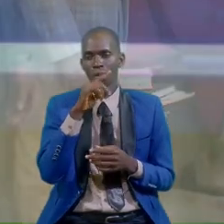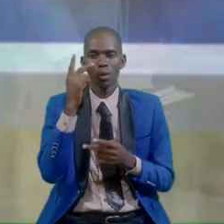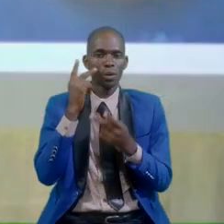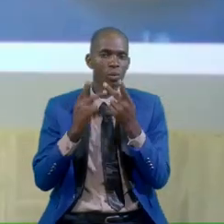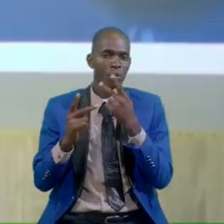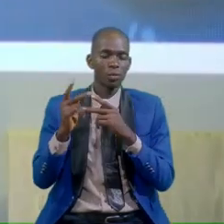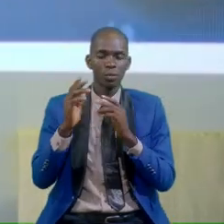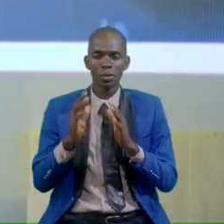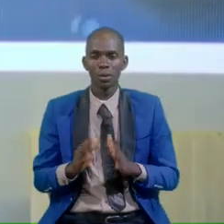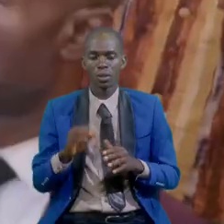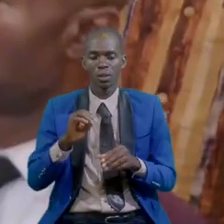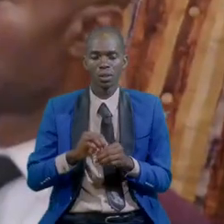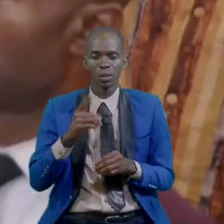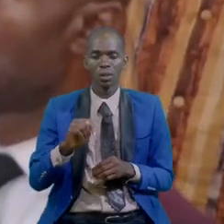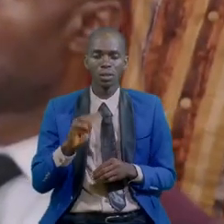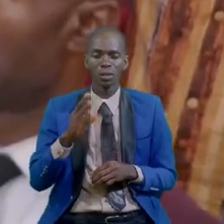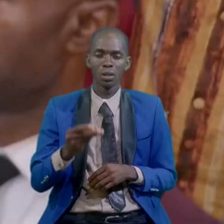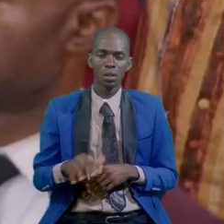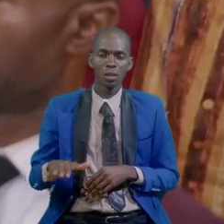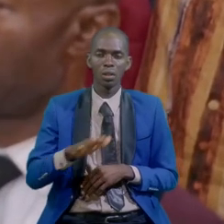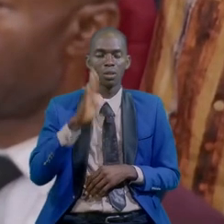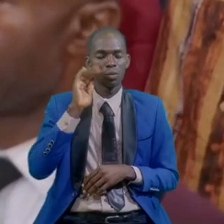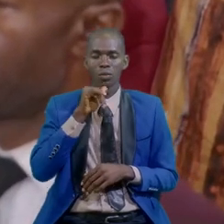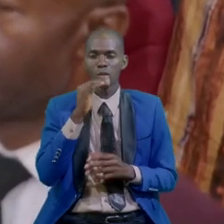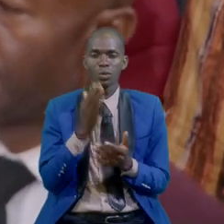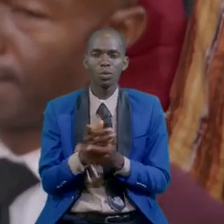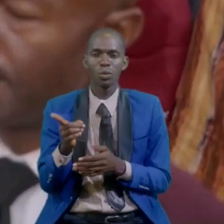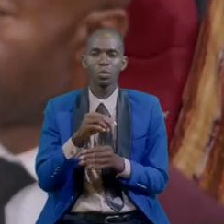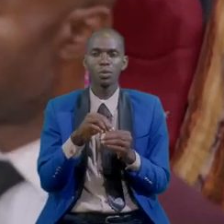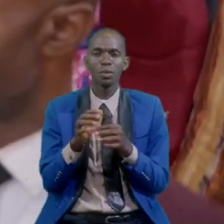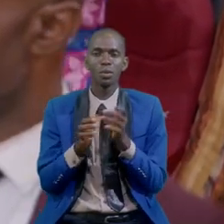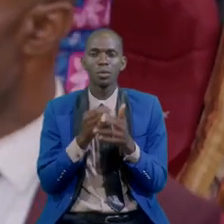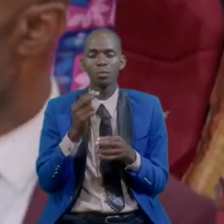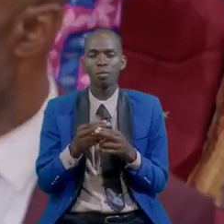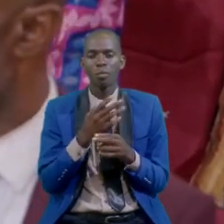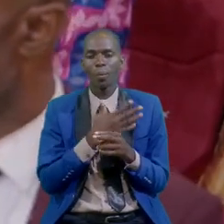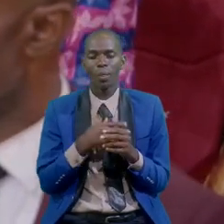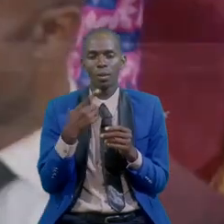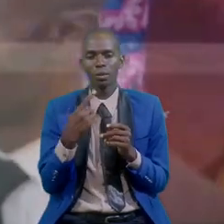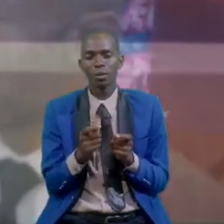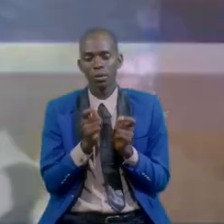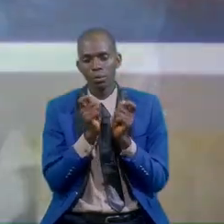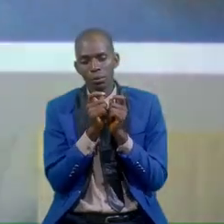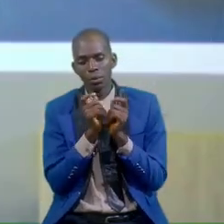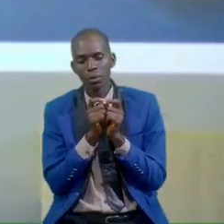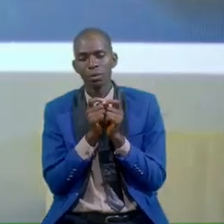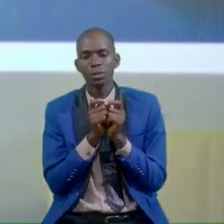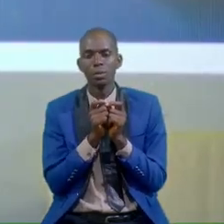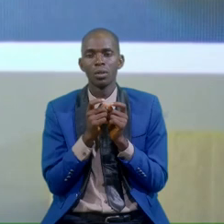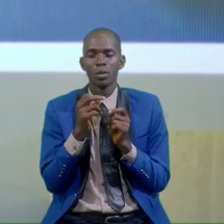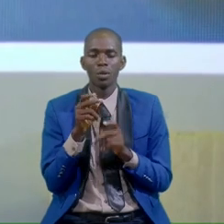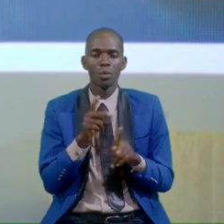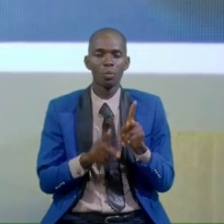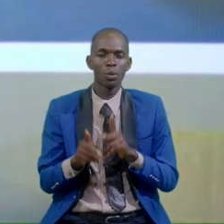land will not stop you. And the conspiracy of people that are opposed to